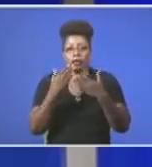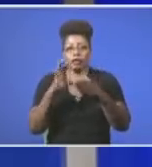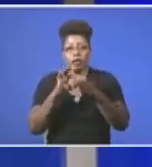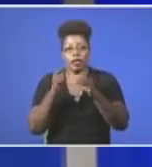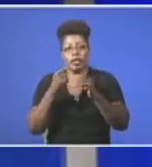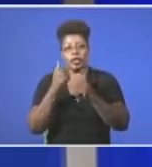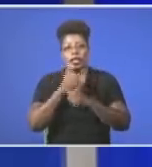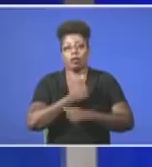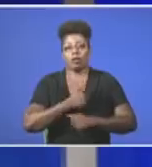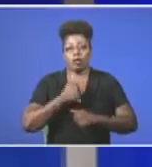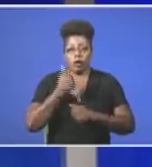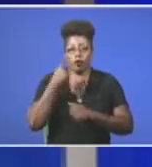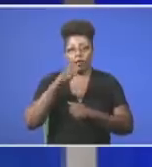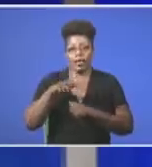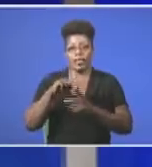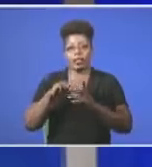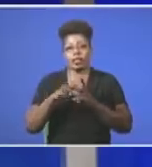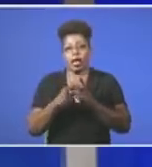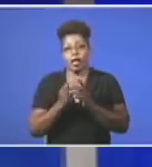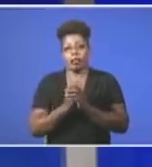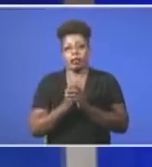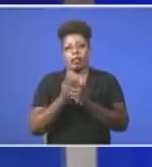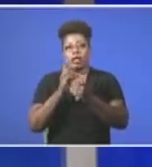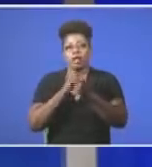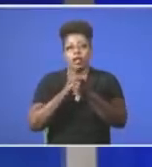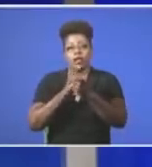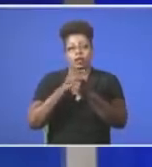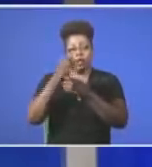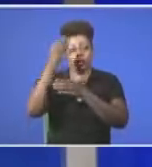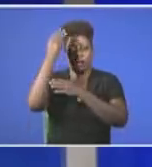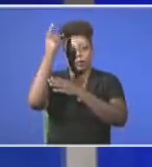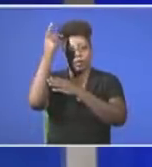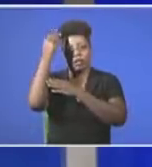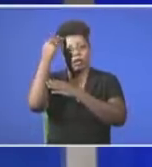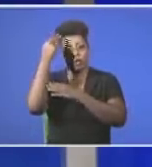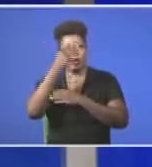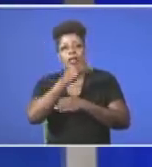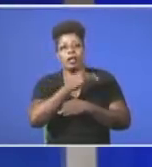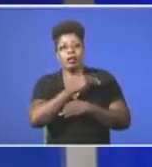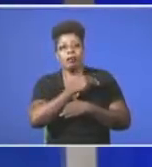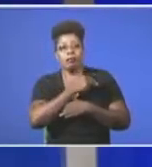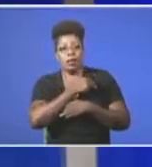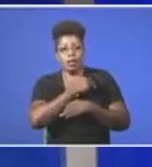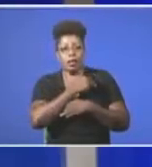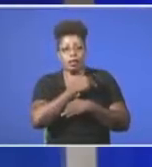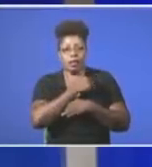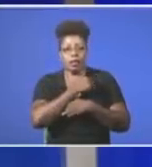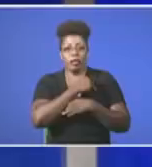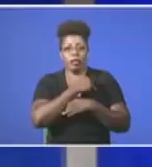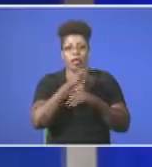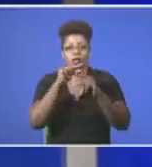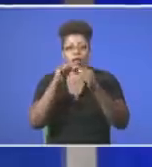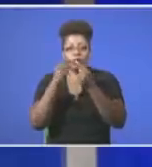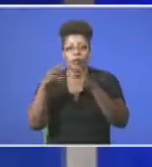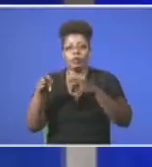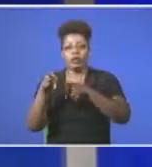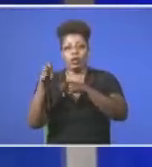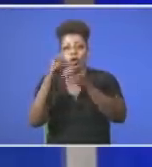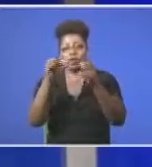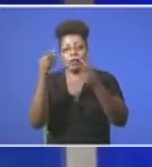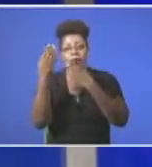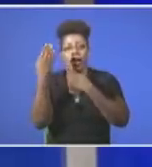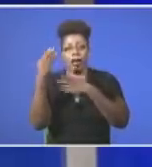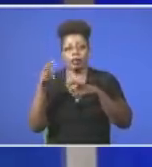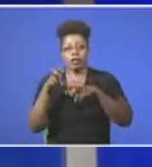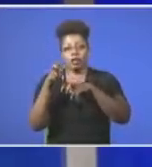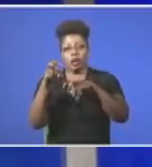start. Prime Minister Dr. The Honorable Hubert Minnis leading a delegation of cabinet ministers on a tour of Grand Bahama today. Their main priority was to tour